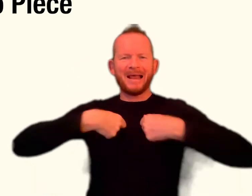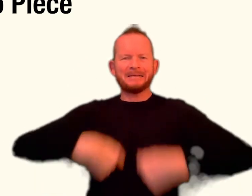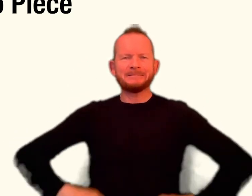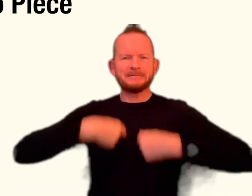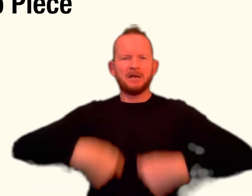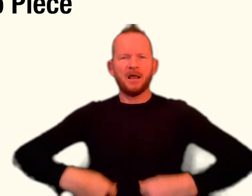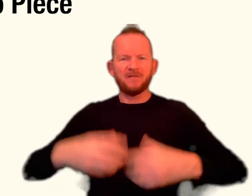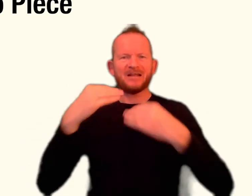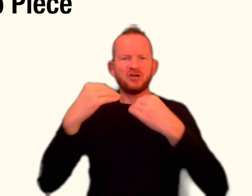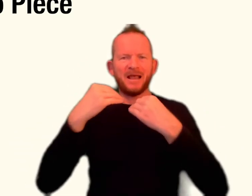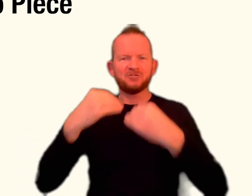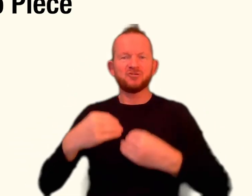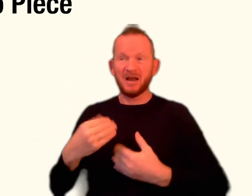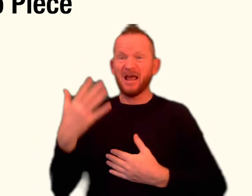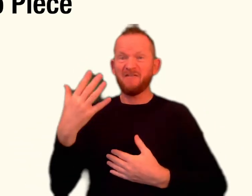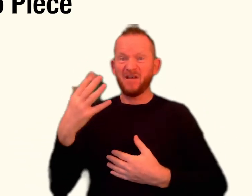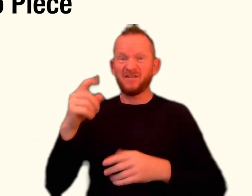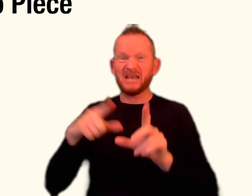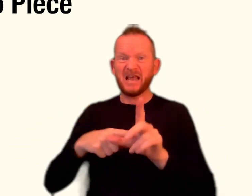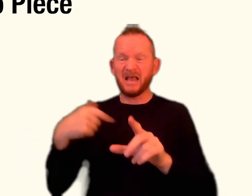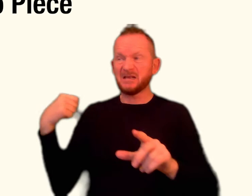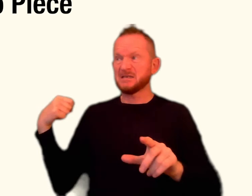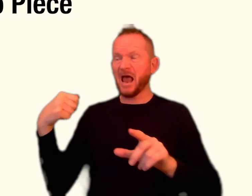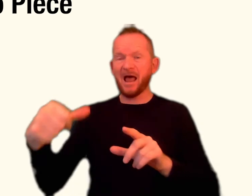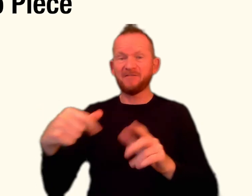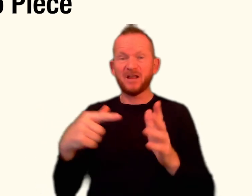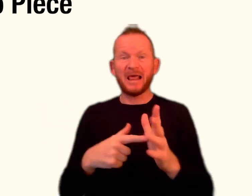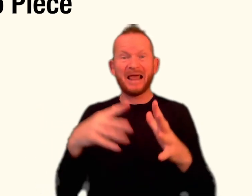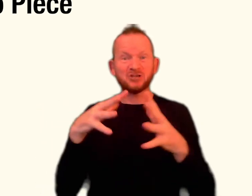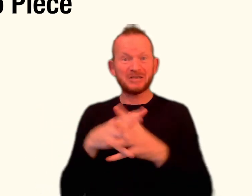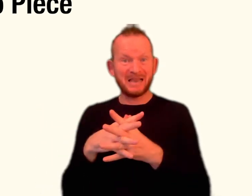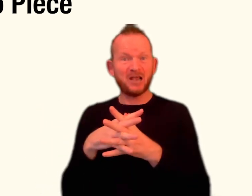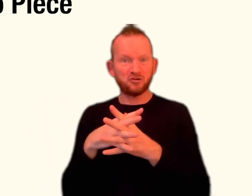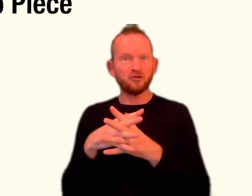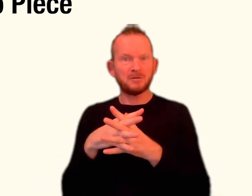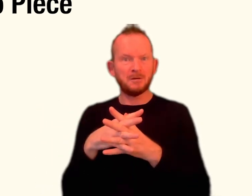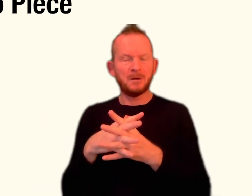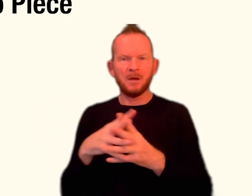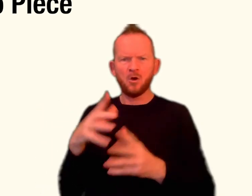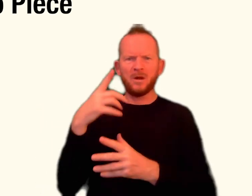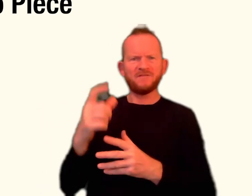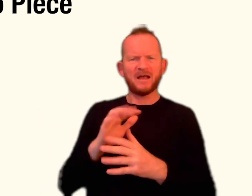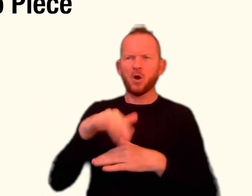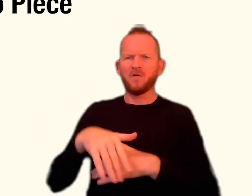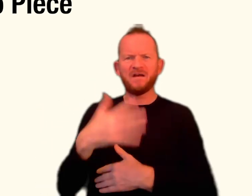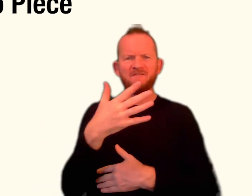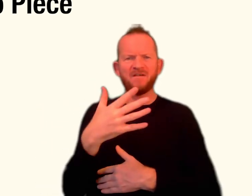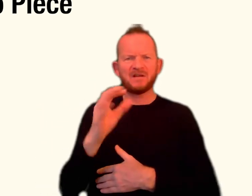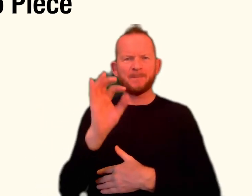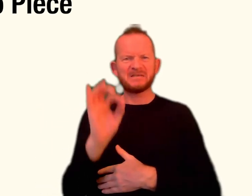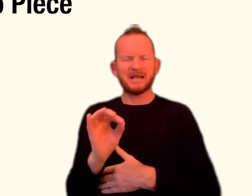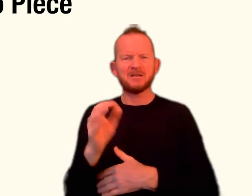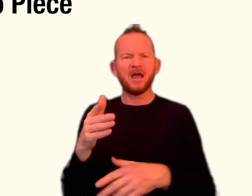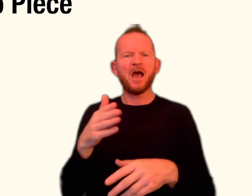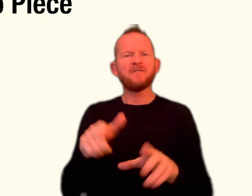Here we are 50 years after this legislation, and we find over 50% of young